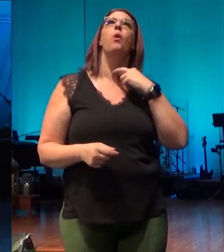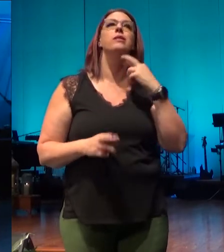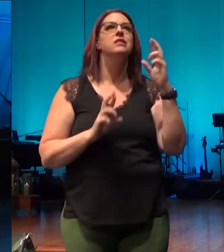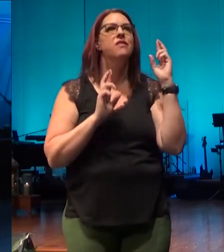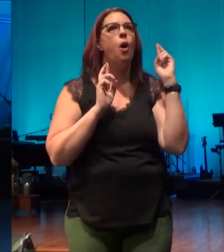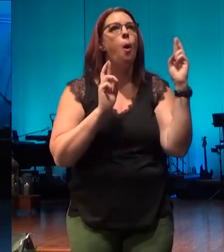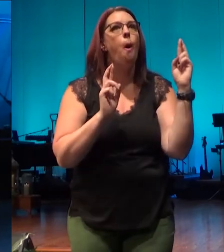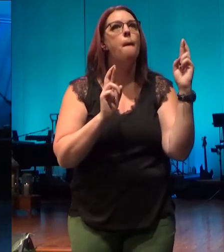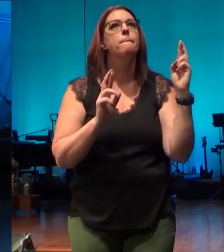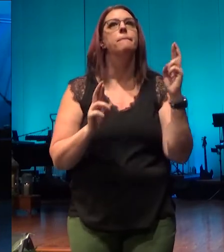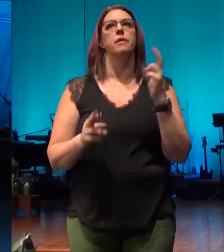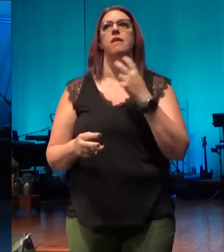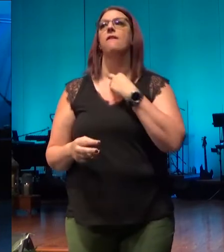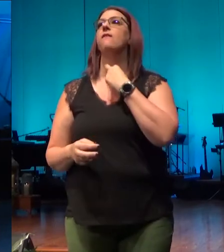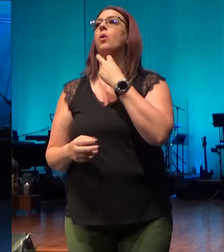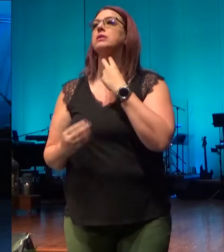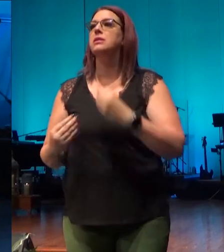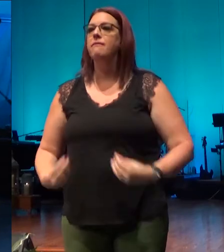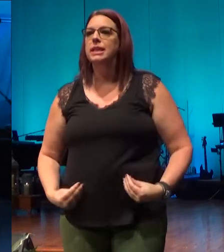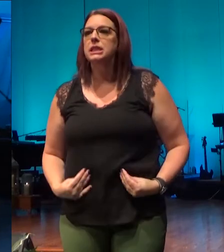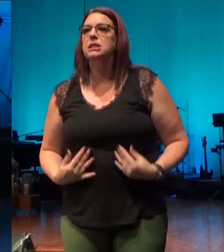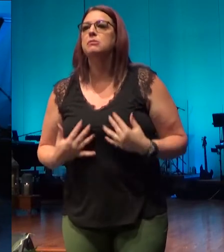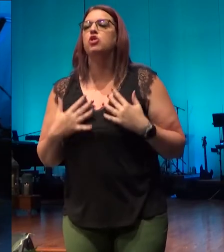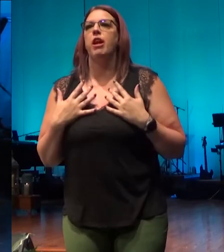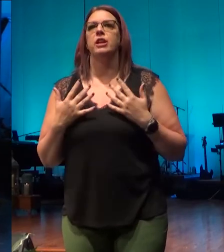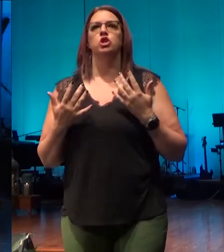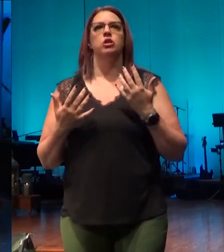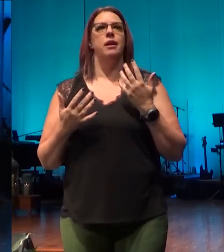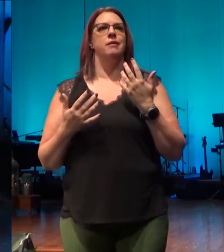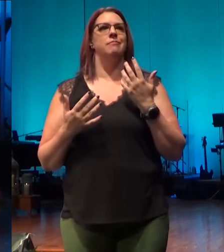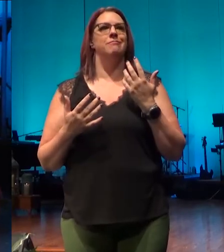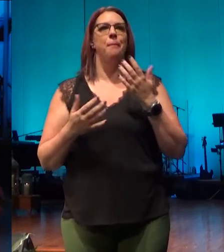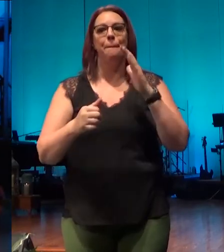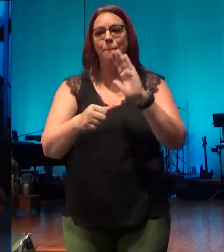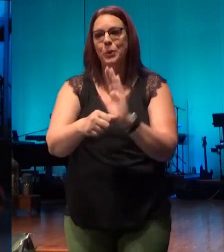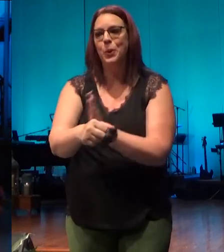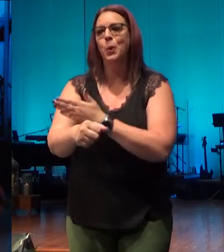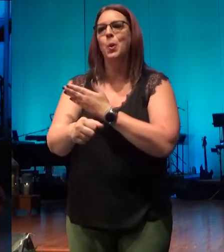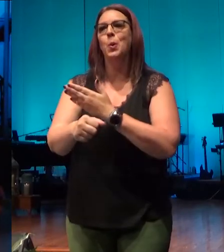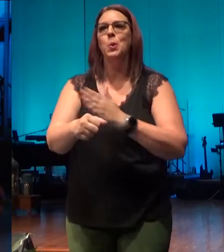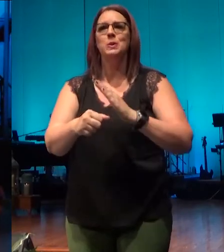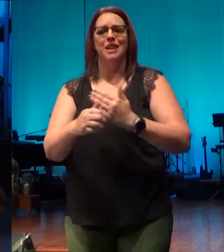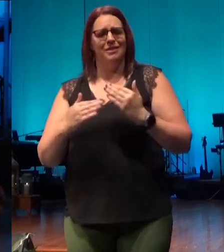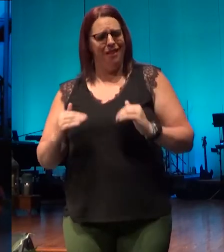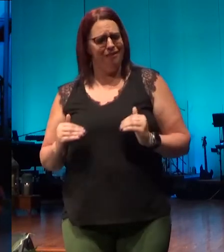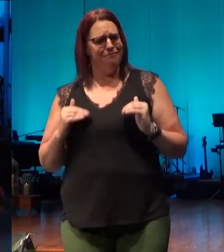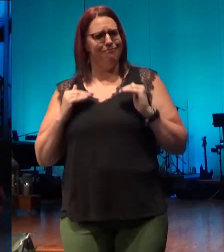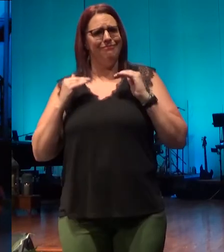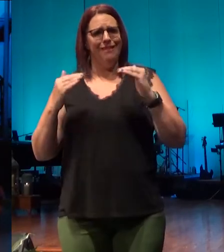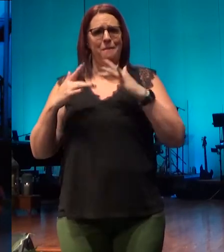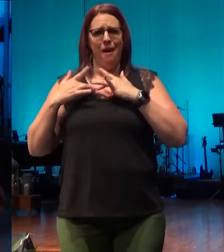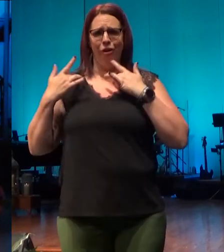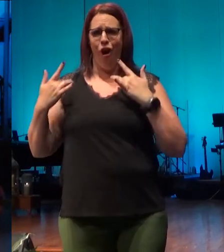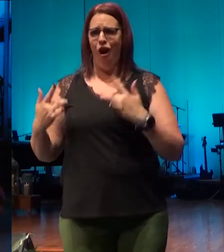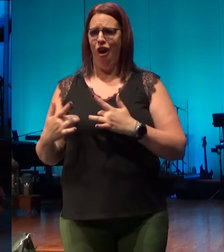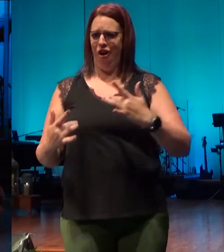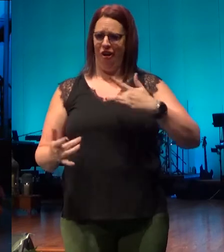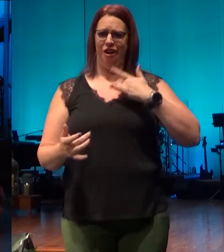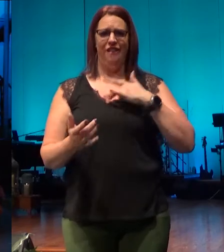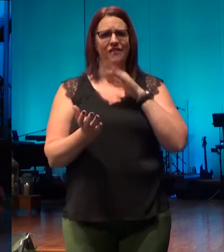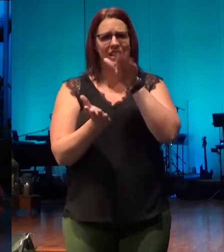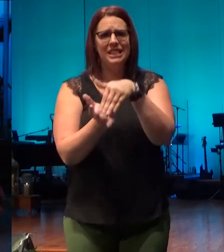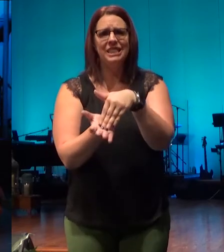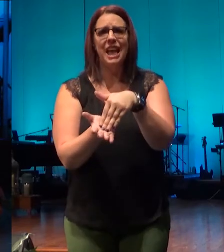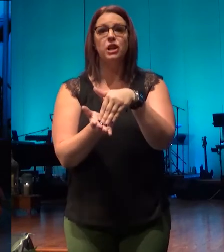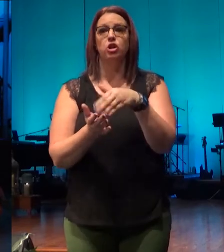voices of inspiration. I'm going to listen to music and things that uplift my heart and help me feel centered.